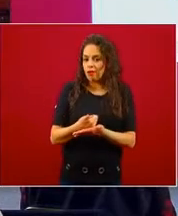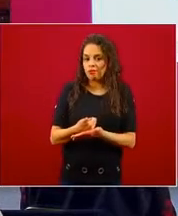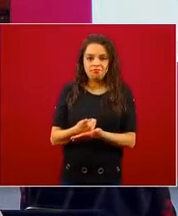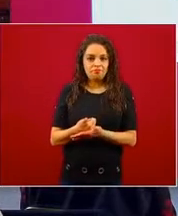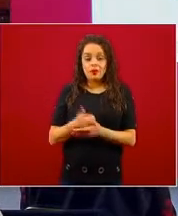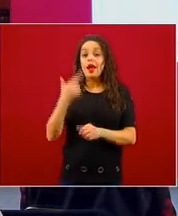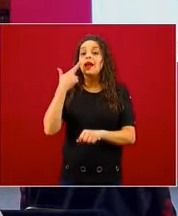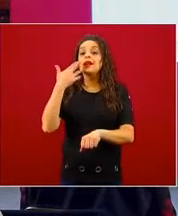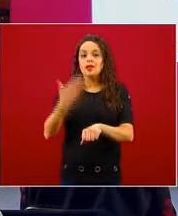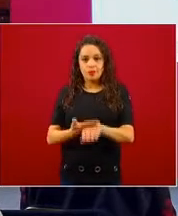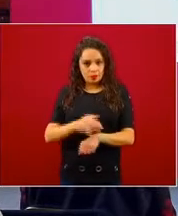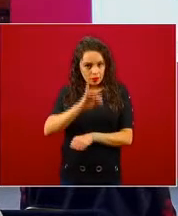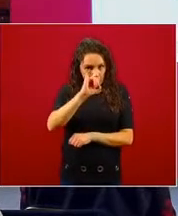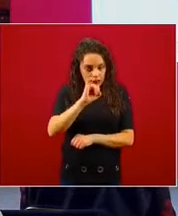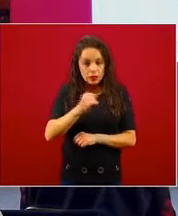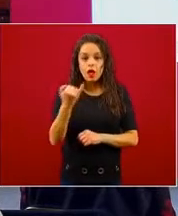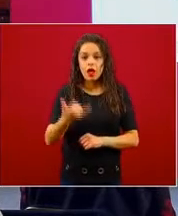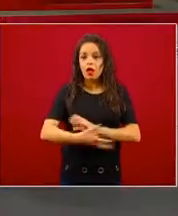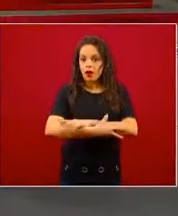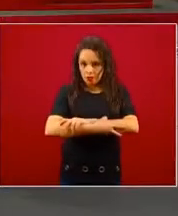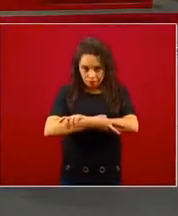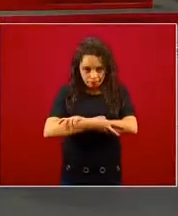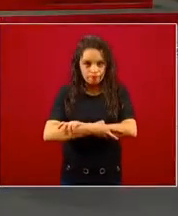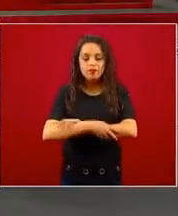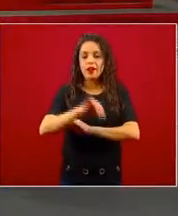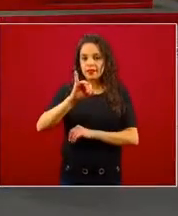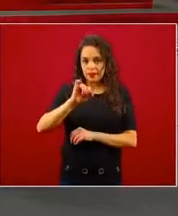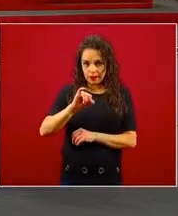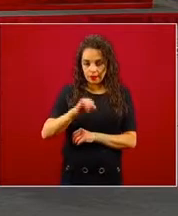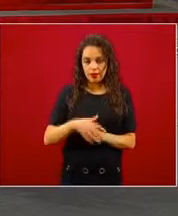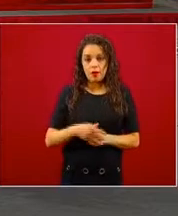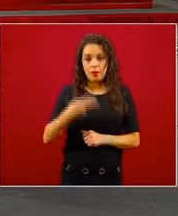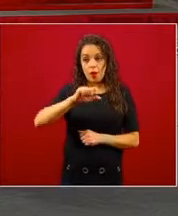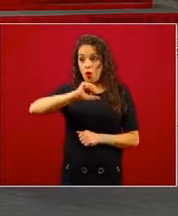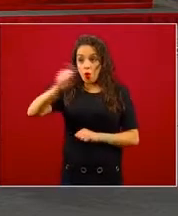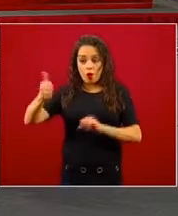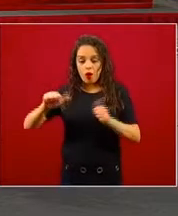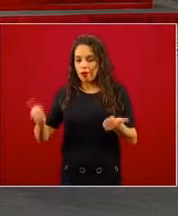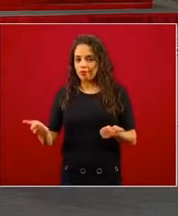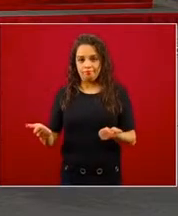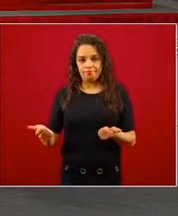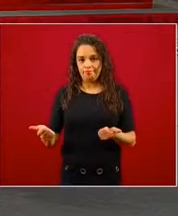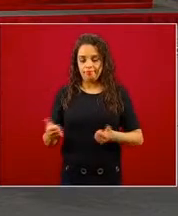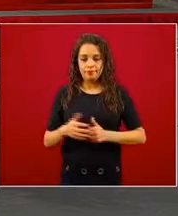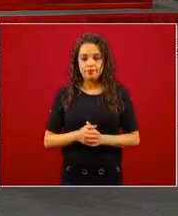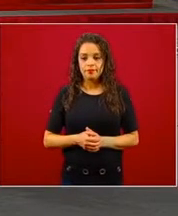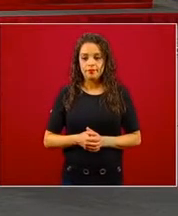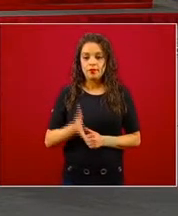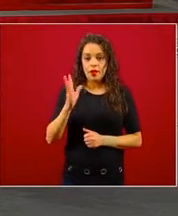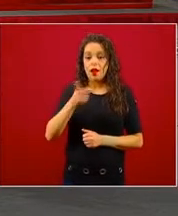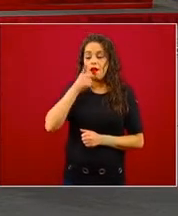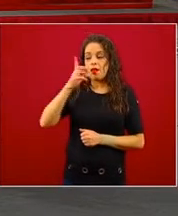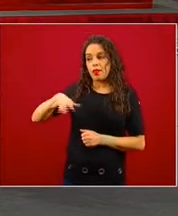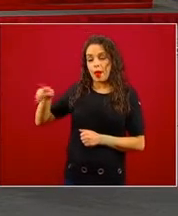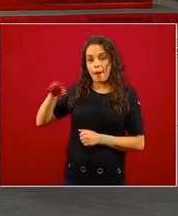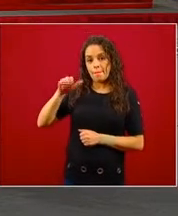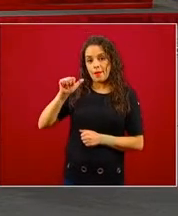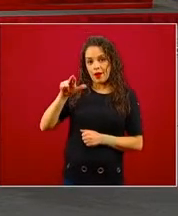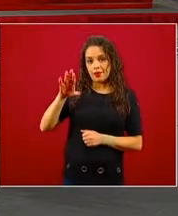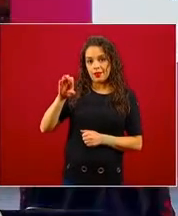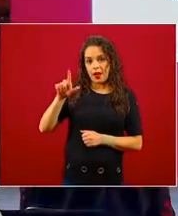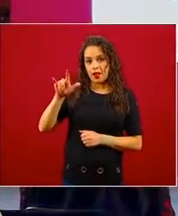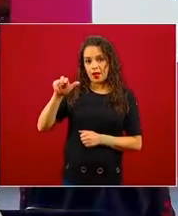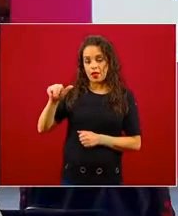it's not an act of charity, but responsibility and solidarity. But in other cases, not.